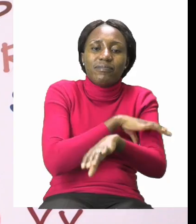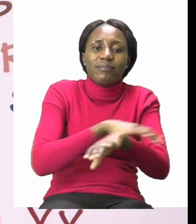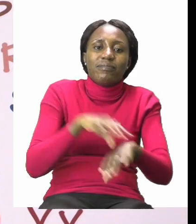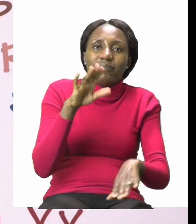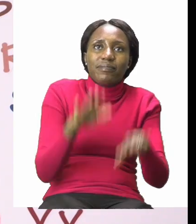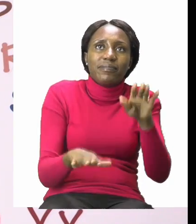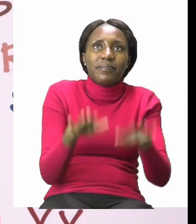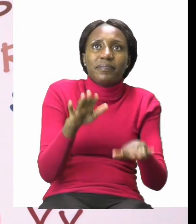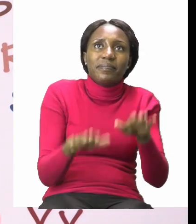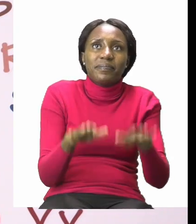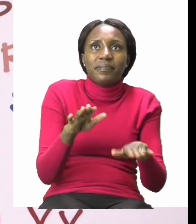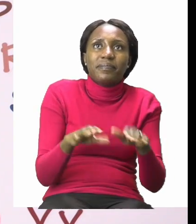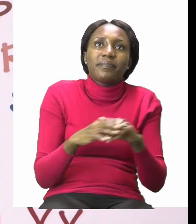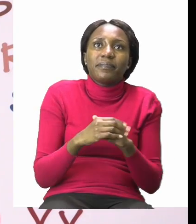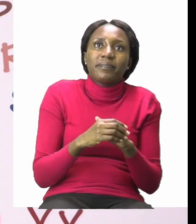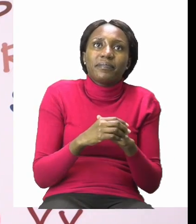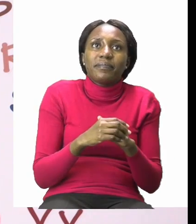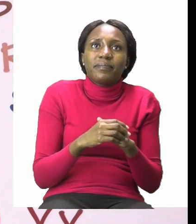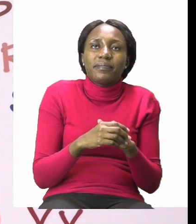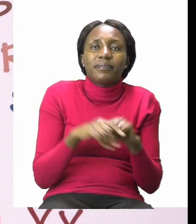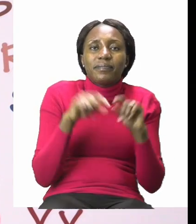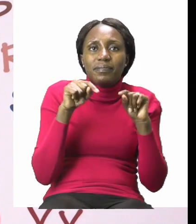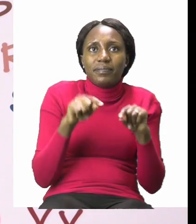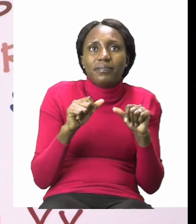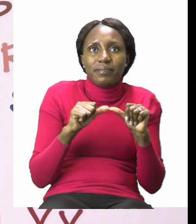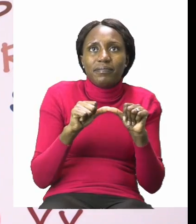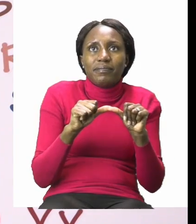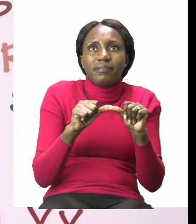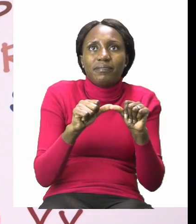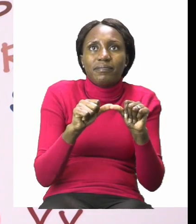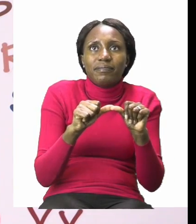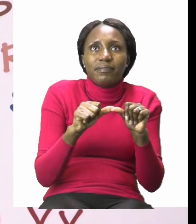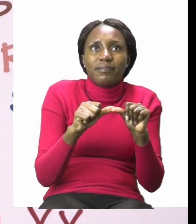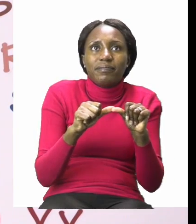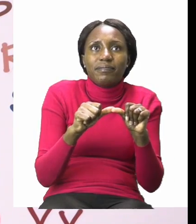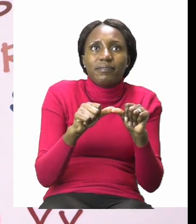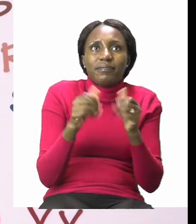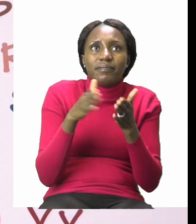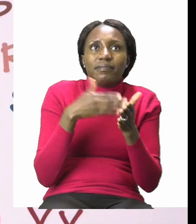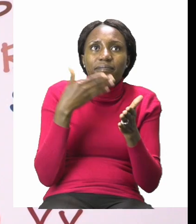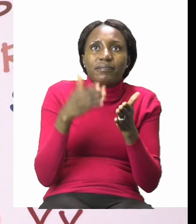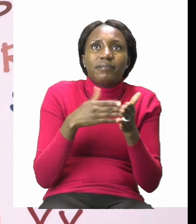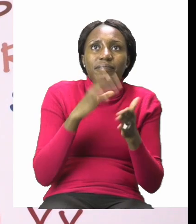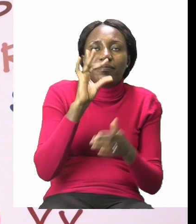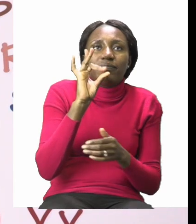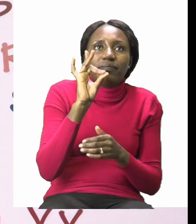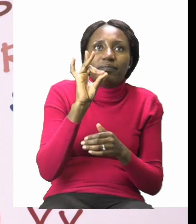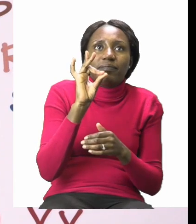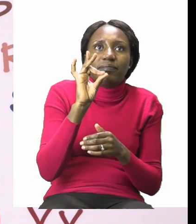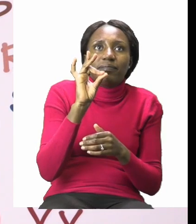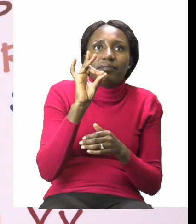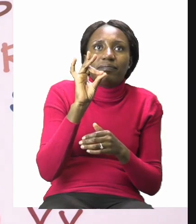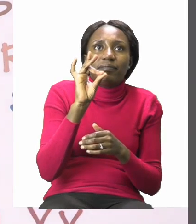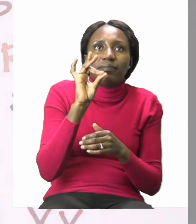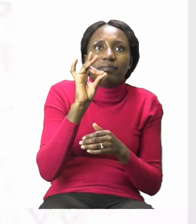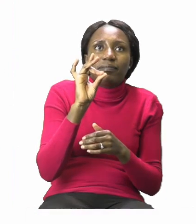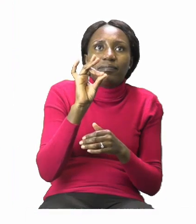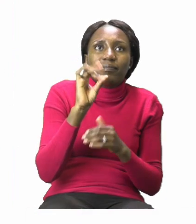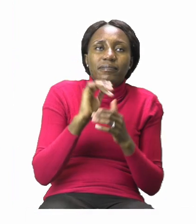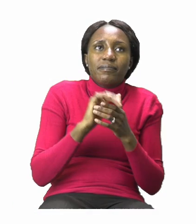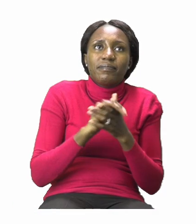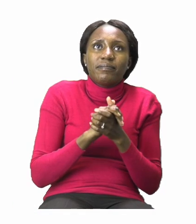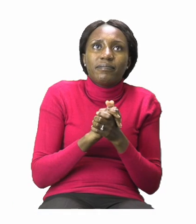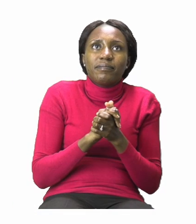I want you now to continue your exercise for the number 4 on page 8. On page